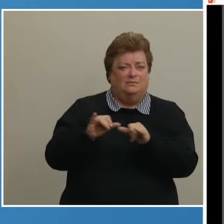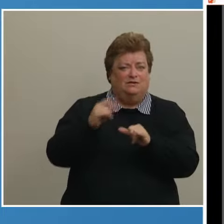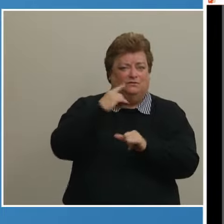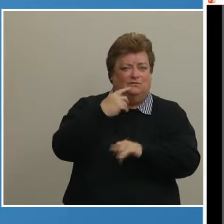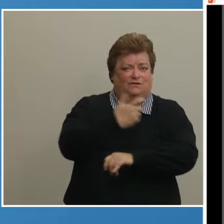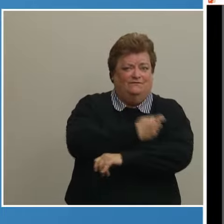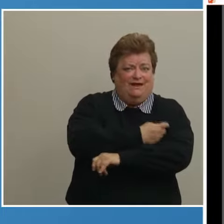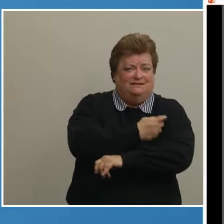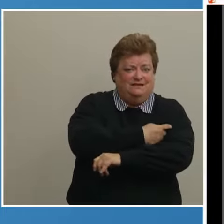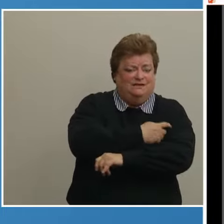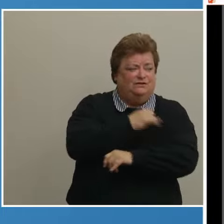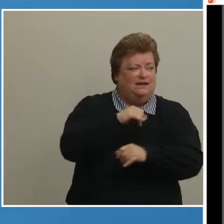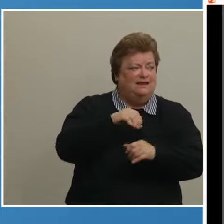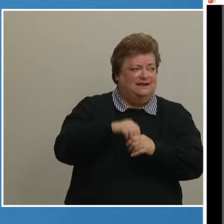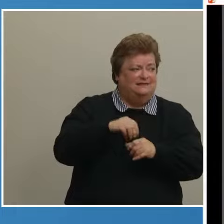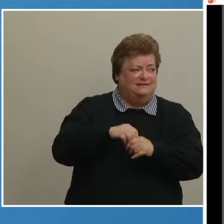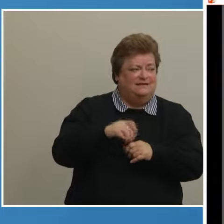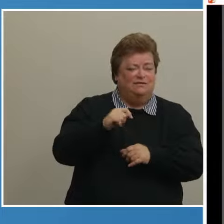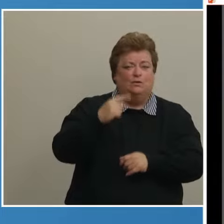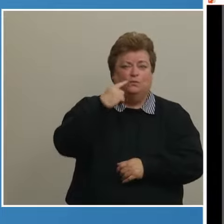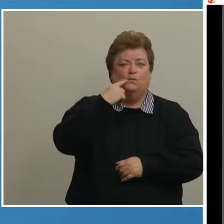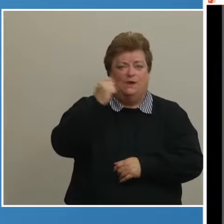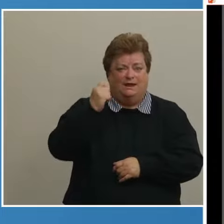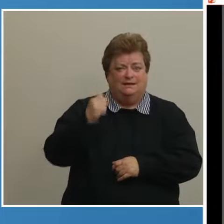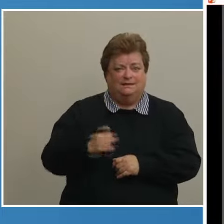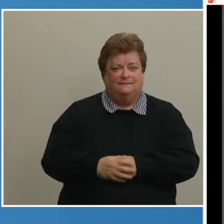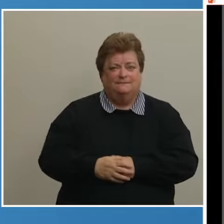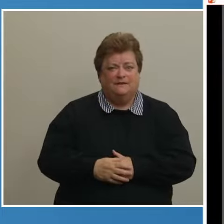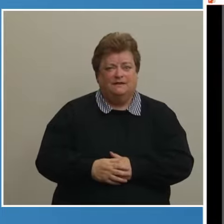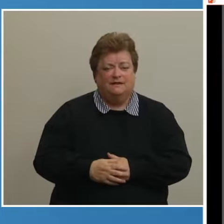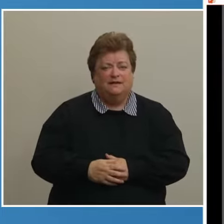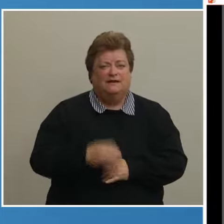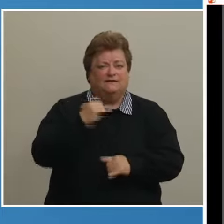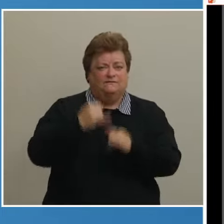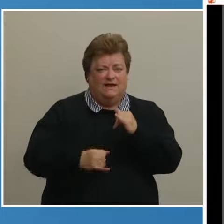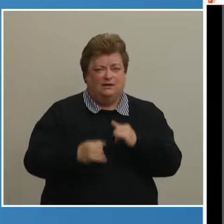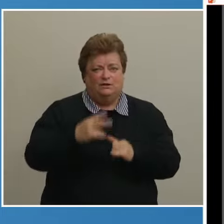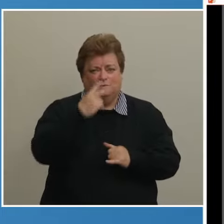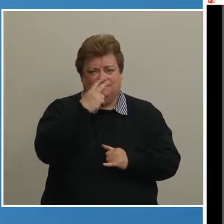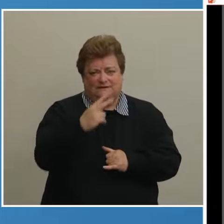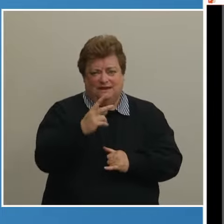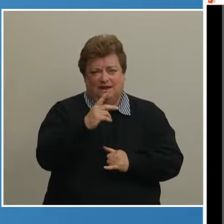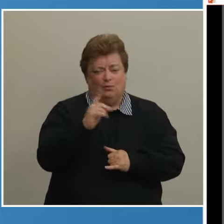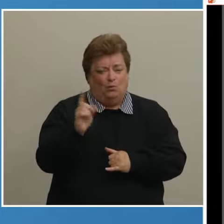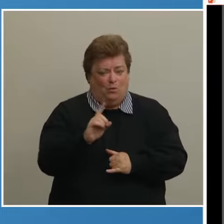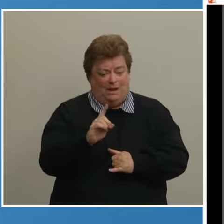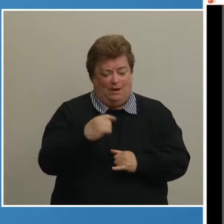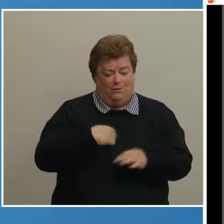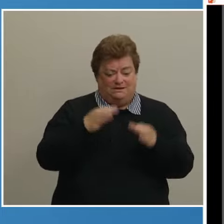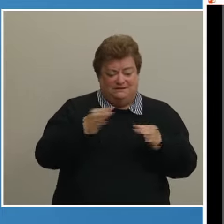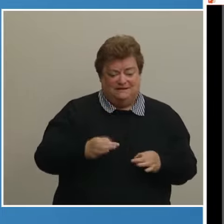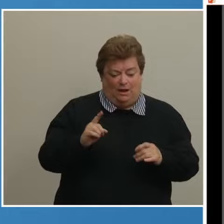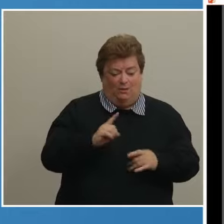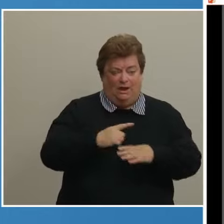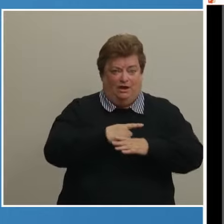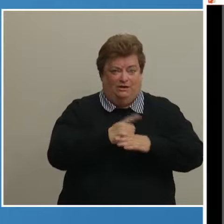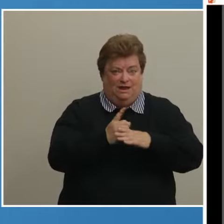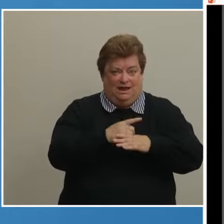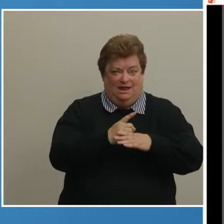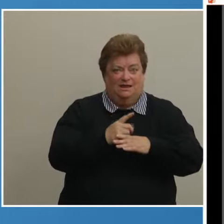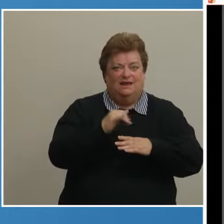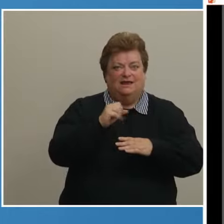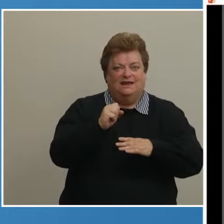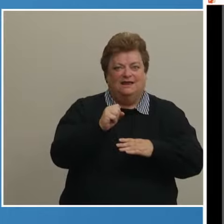for vaccination is currently in the red category. Finally, you will find the location of the risk dial in yellow at the middle